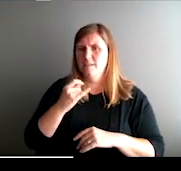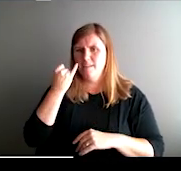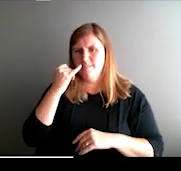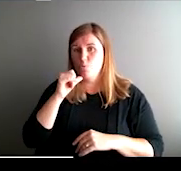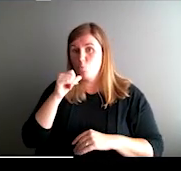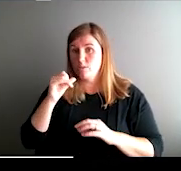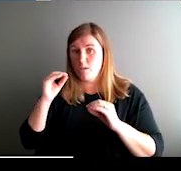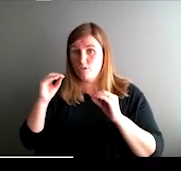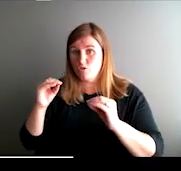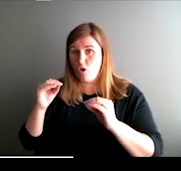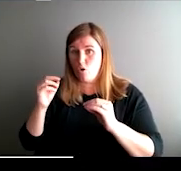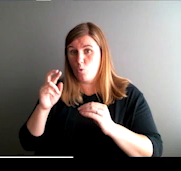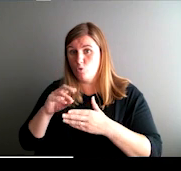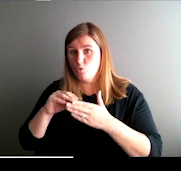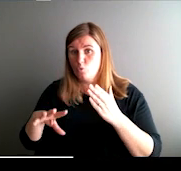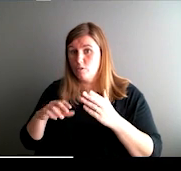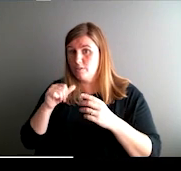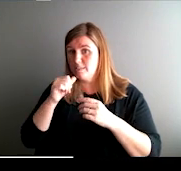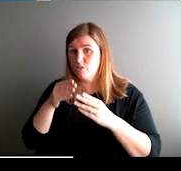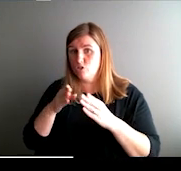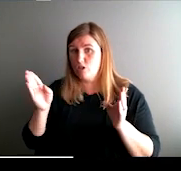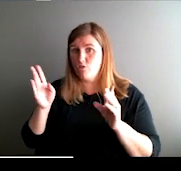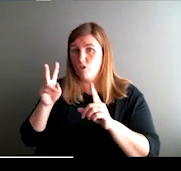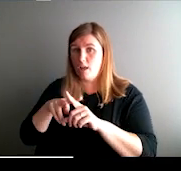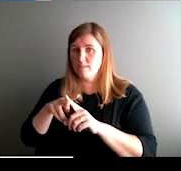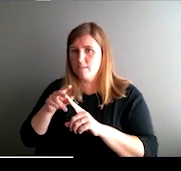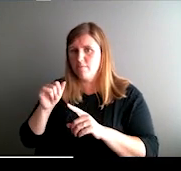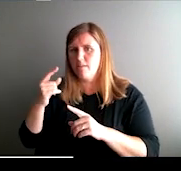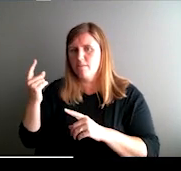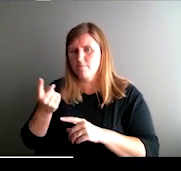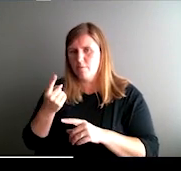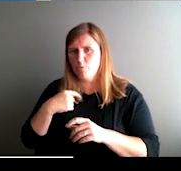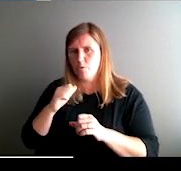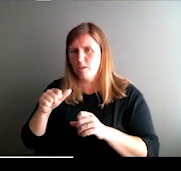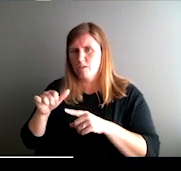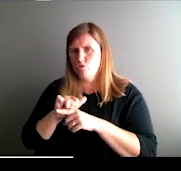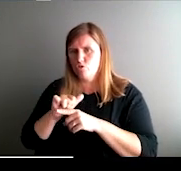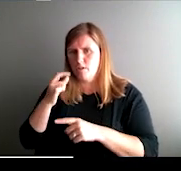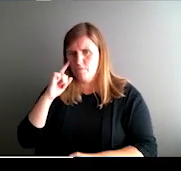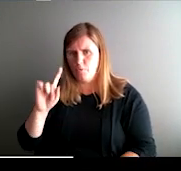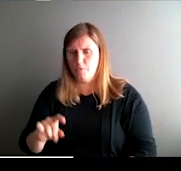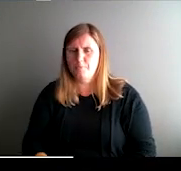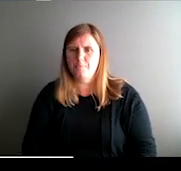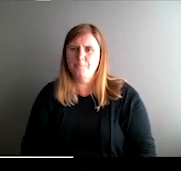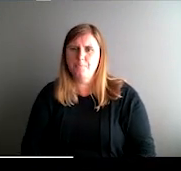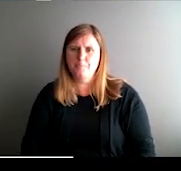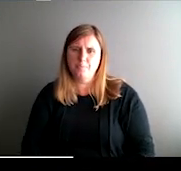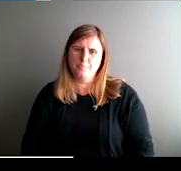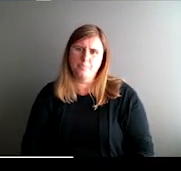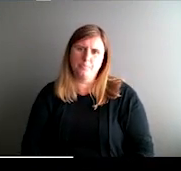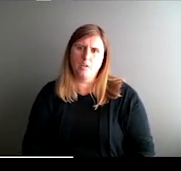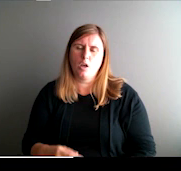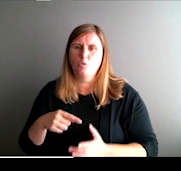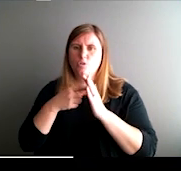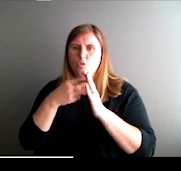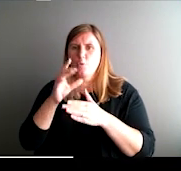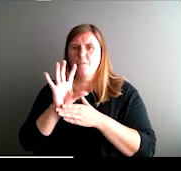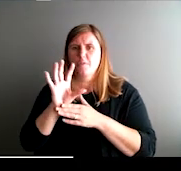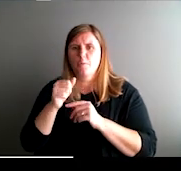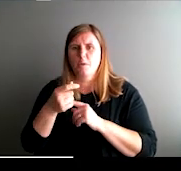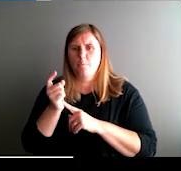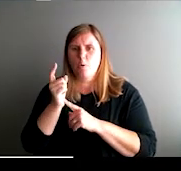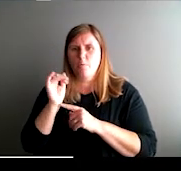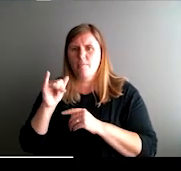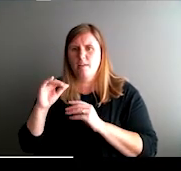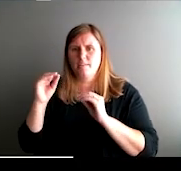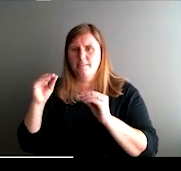was not taught or the student didn't generalize it, that's something we can train for. I'm going to show you a video in a moment of